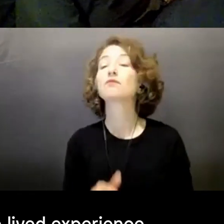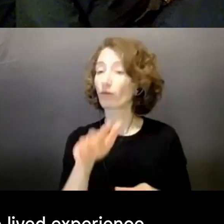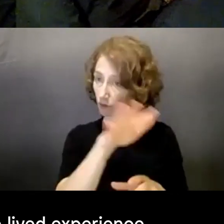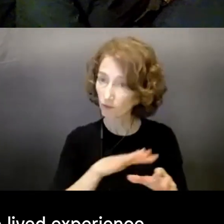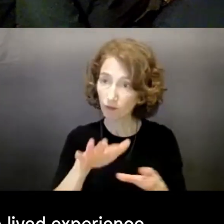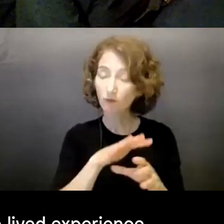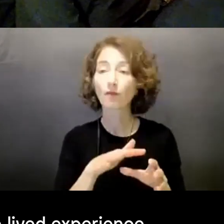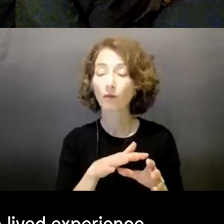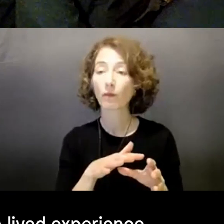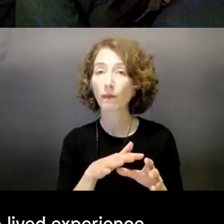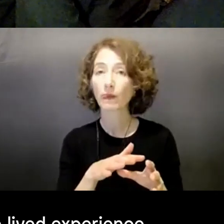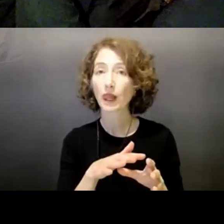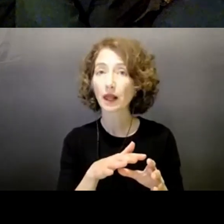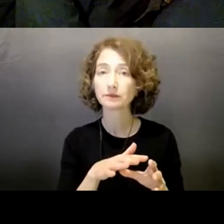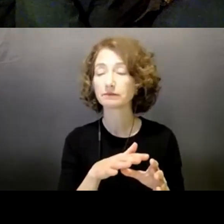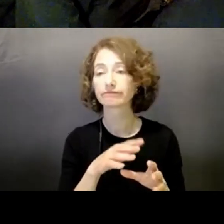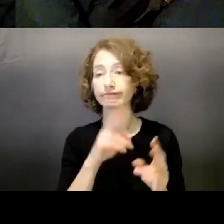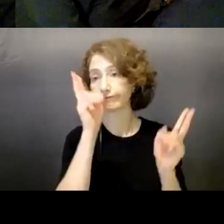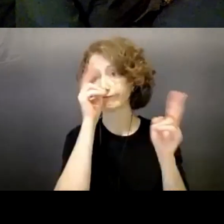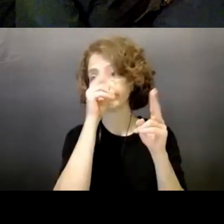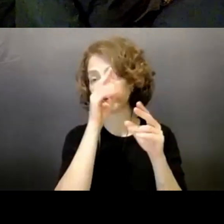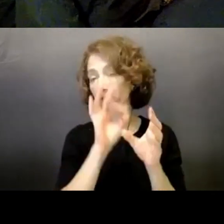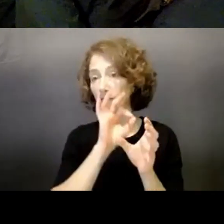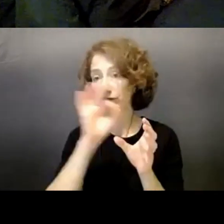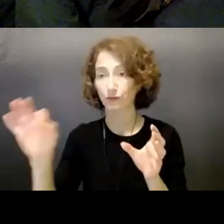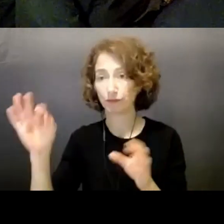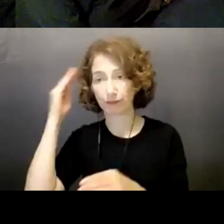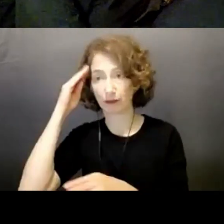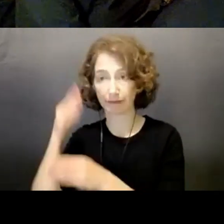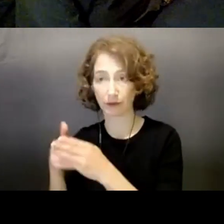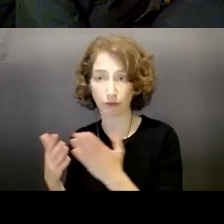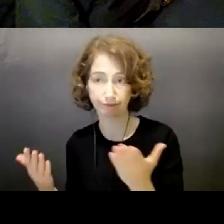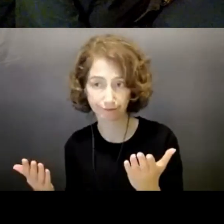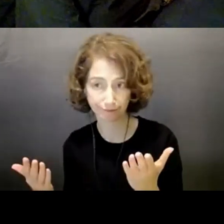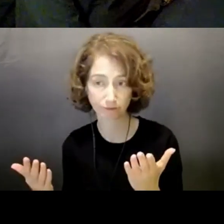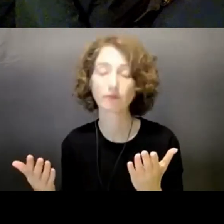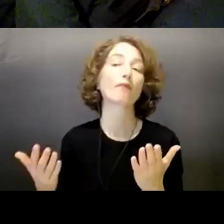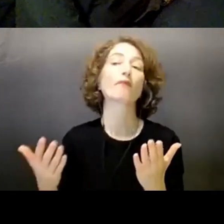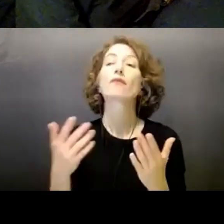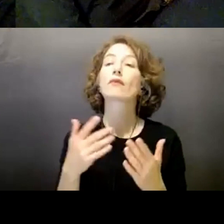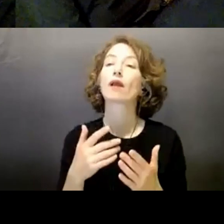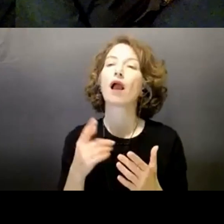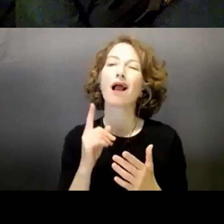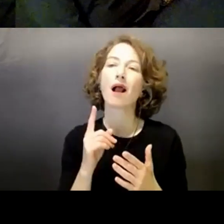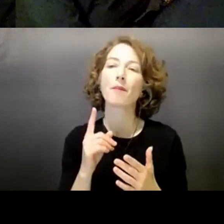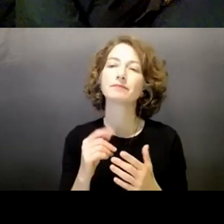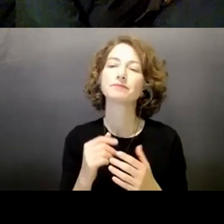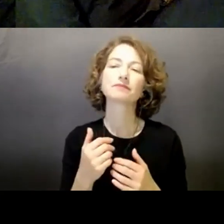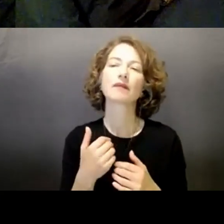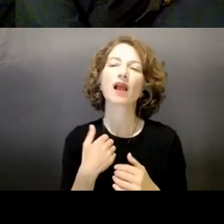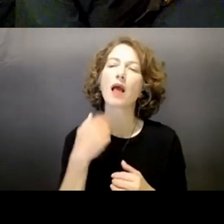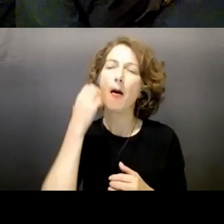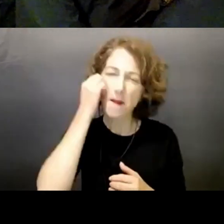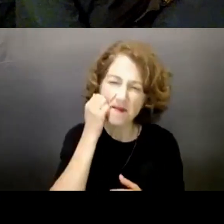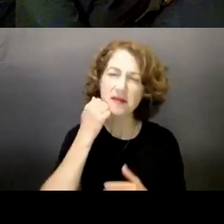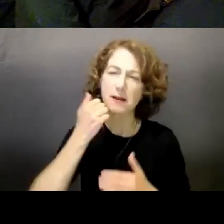of expertise. But I would really like to talk more about,